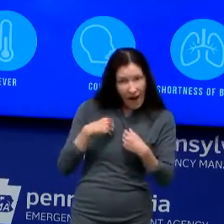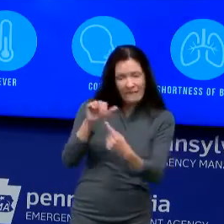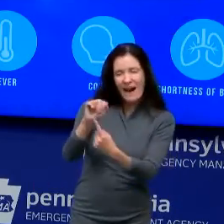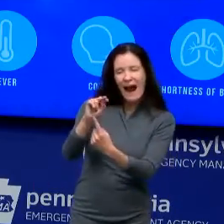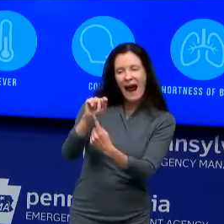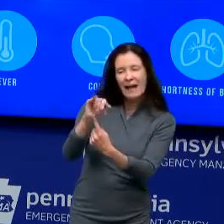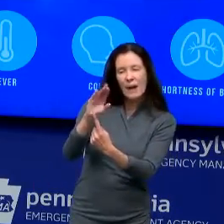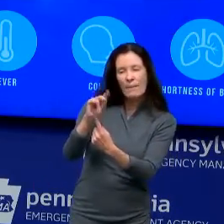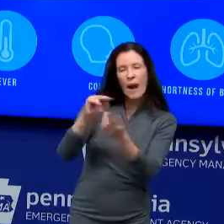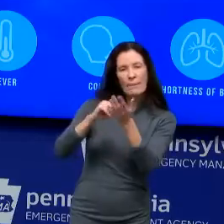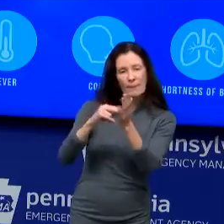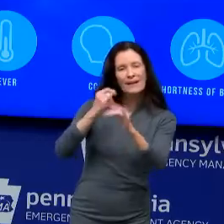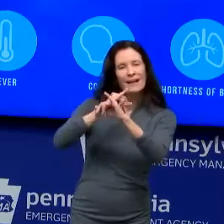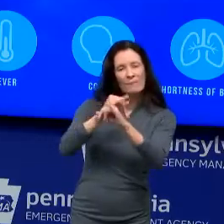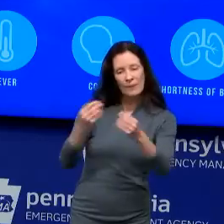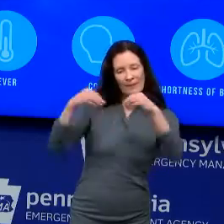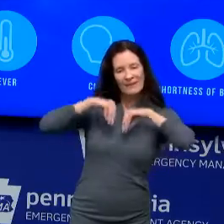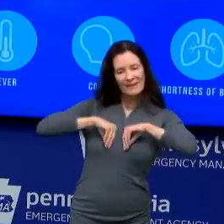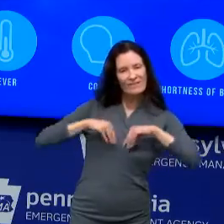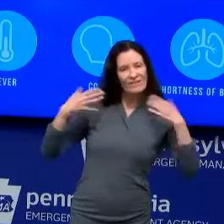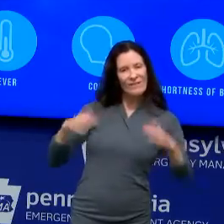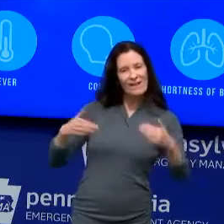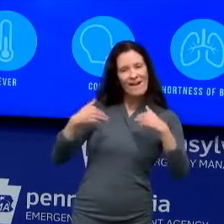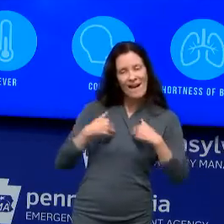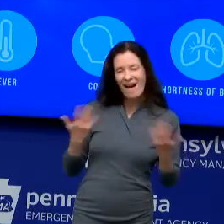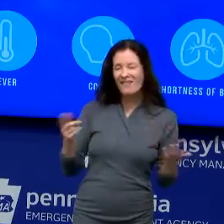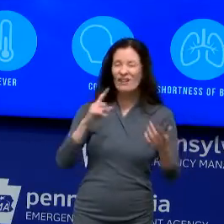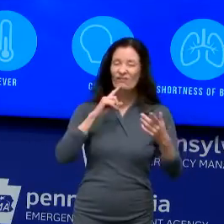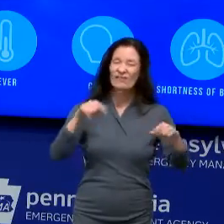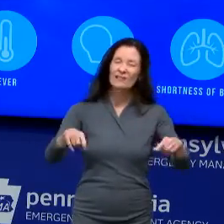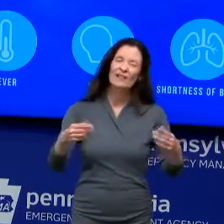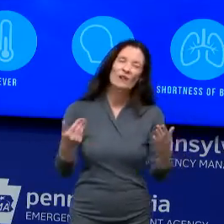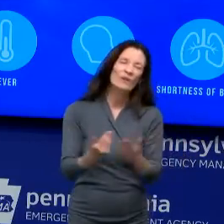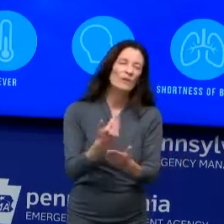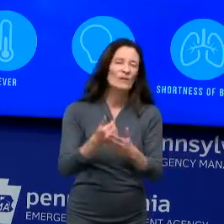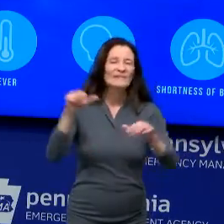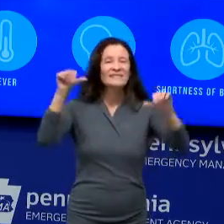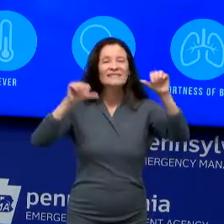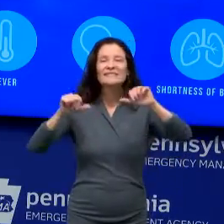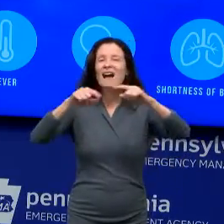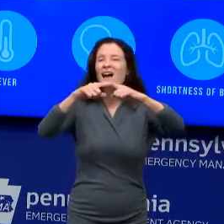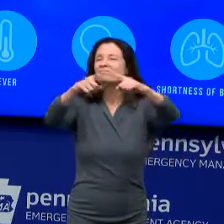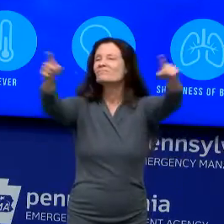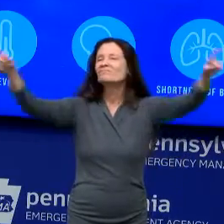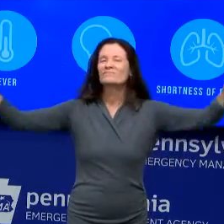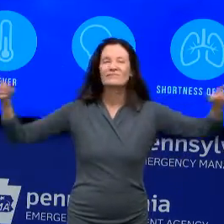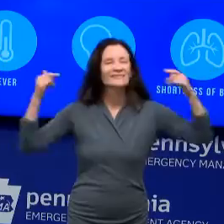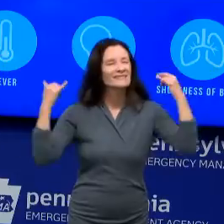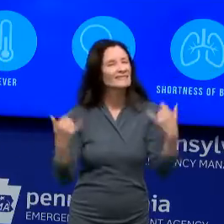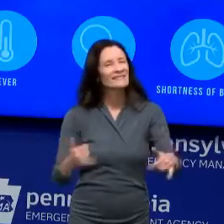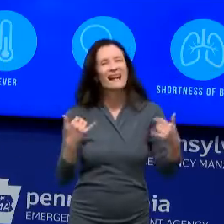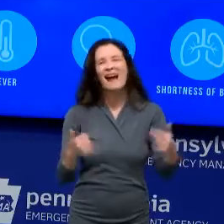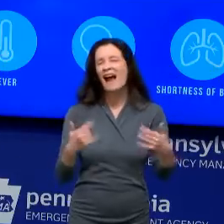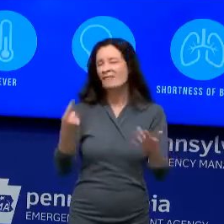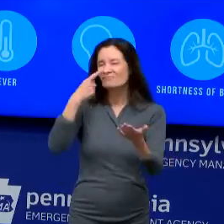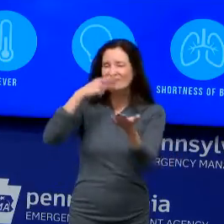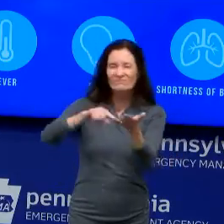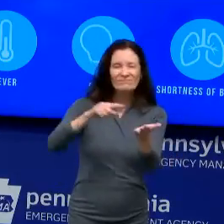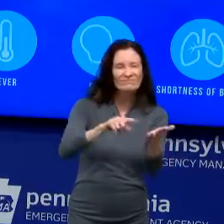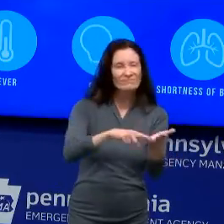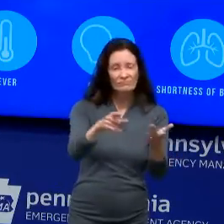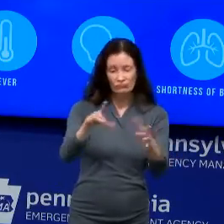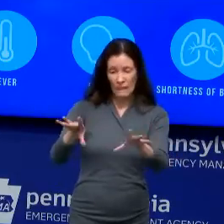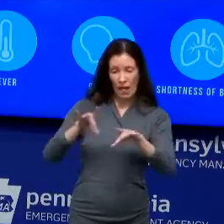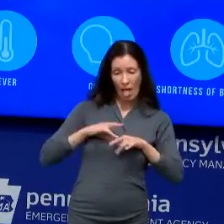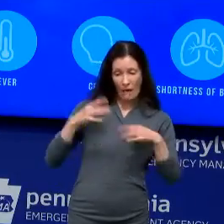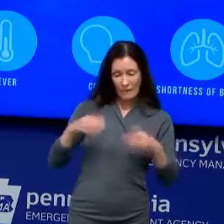through science and through investigation is how powerful those antibodies are, how much immune protection they offer, and